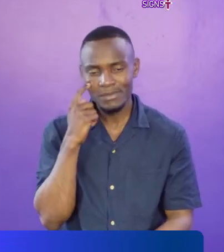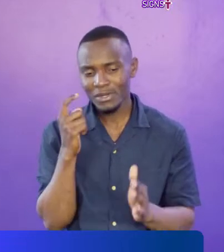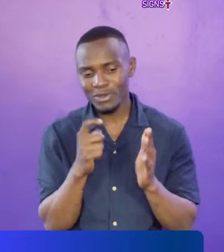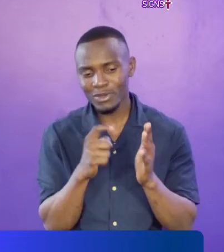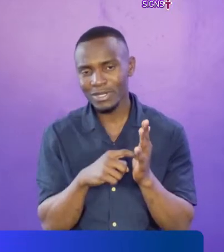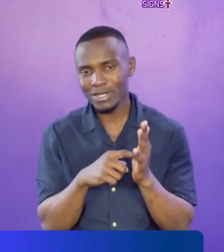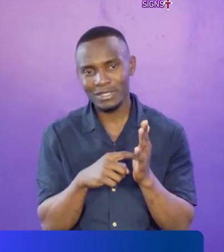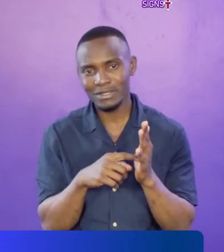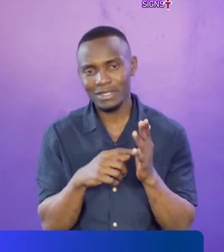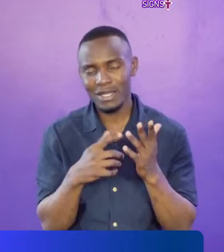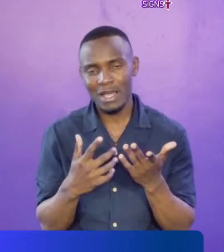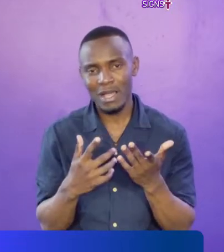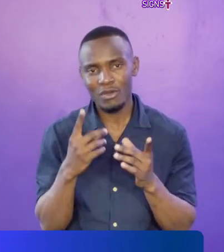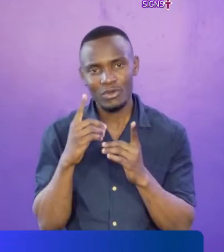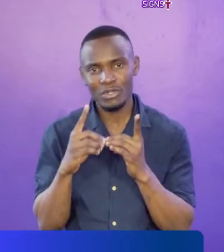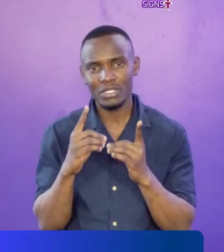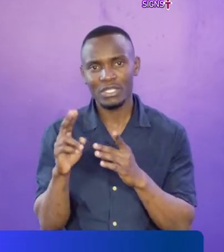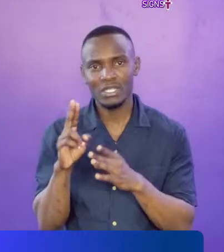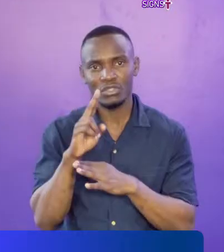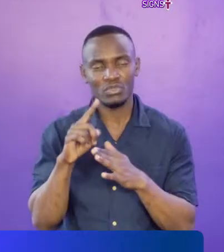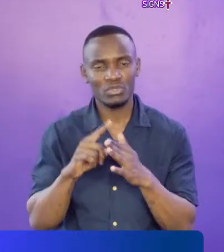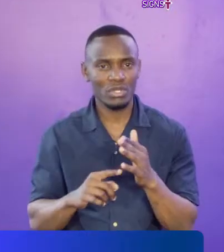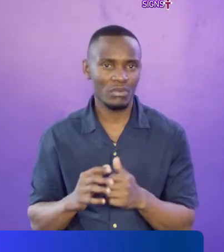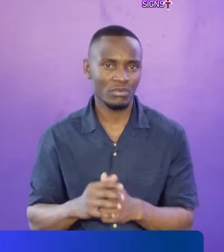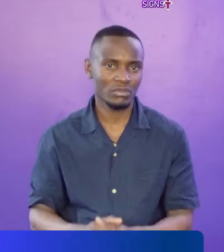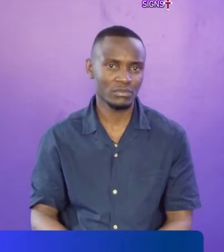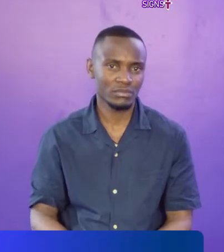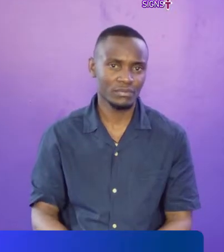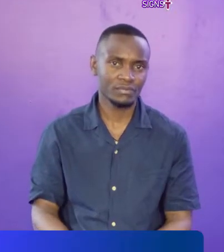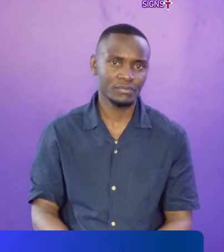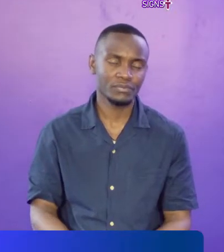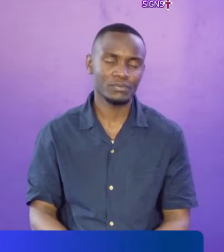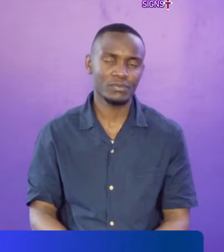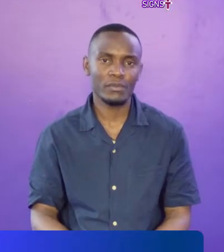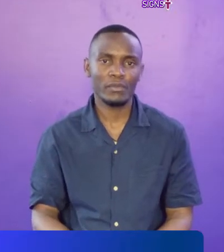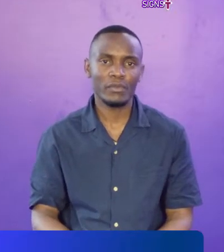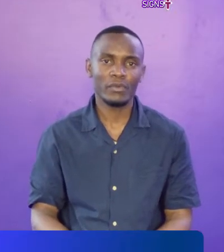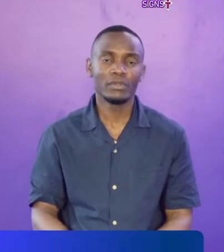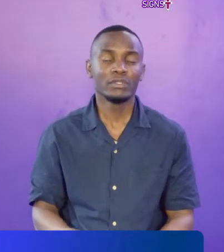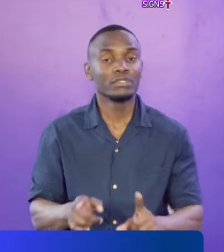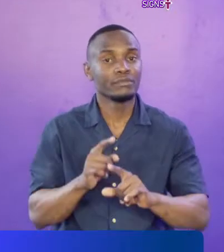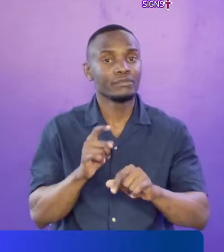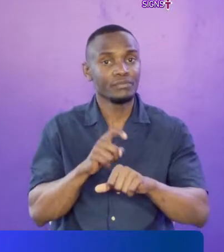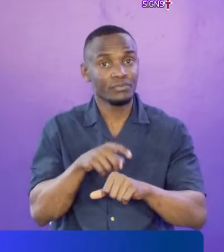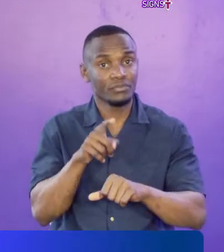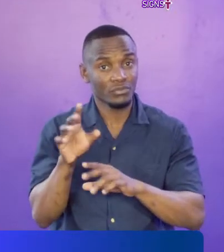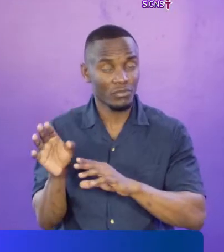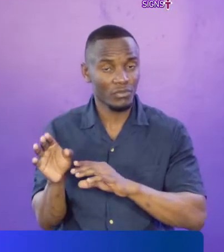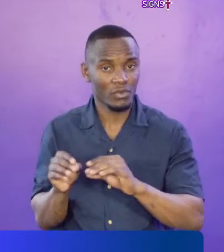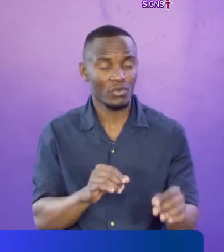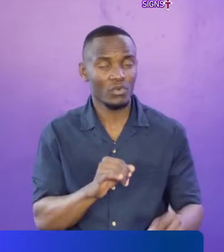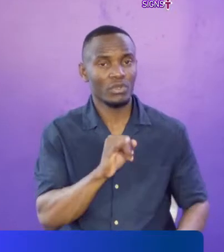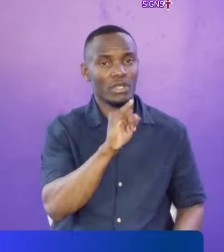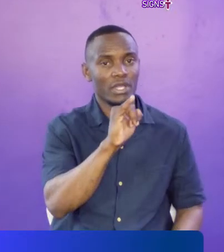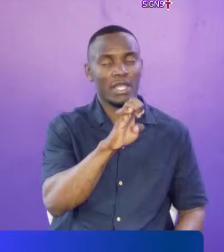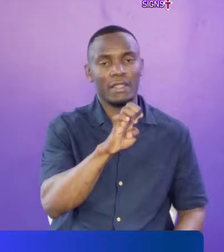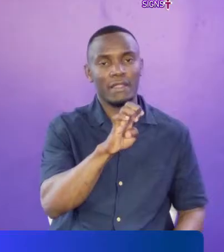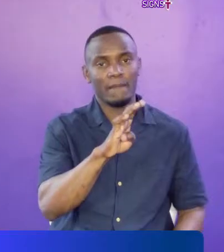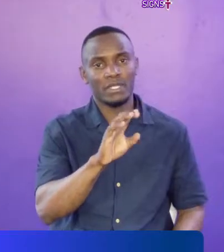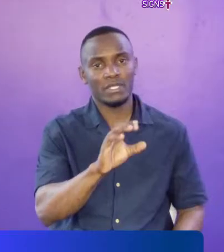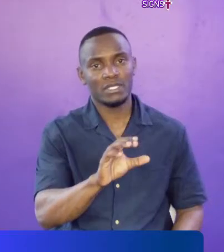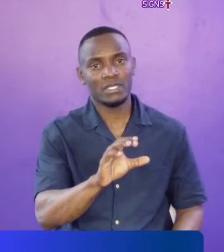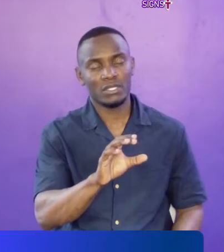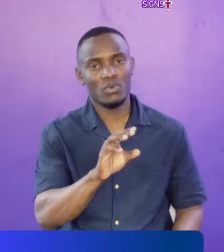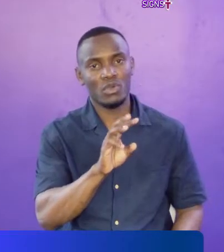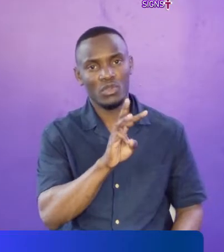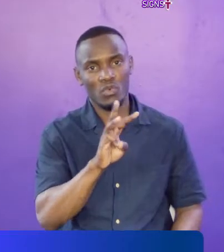data? But just to note, but when you go even to the IBC website on its own, Yeah. it has